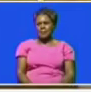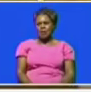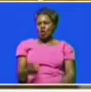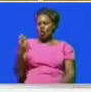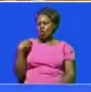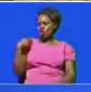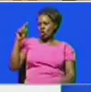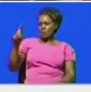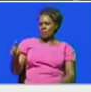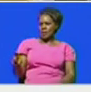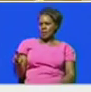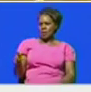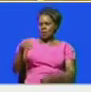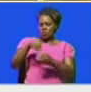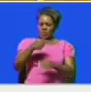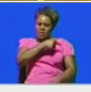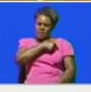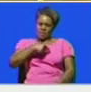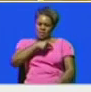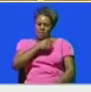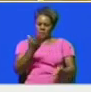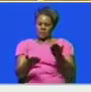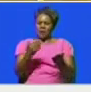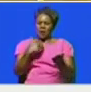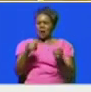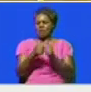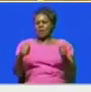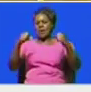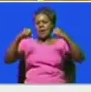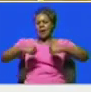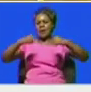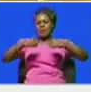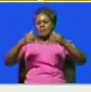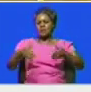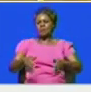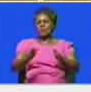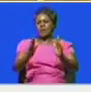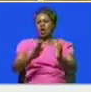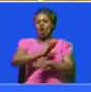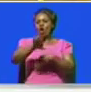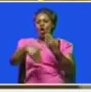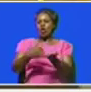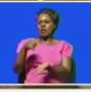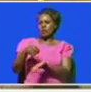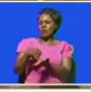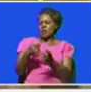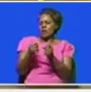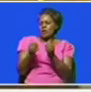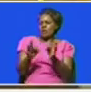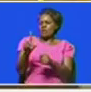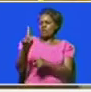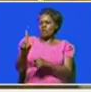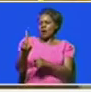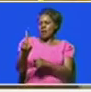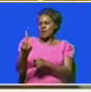consulted so that within this delegate balance, there's a proper negotiated formula that will carry everyone along. But if one